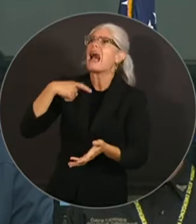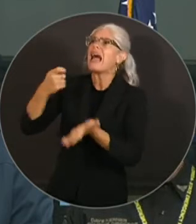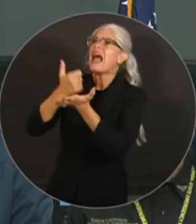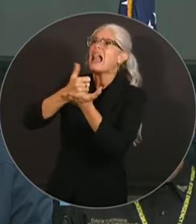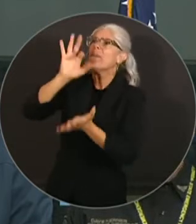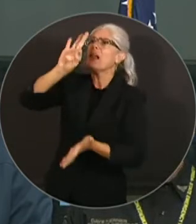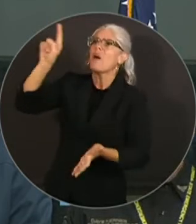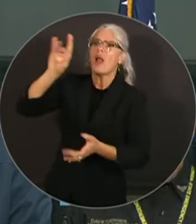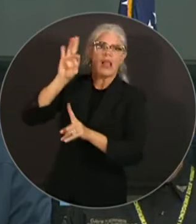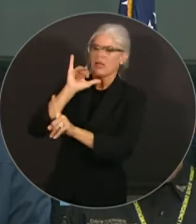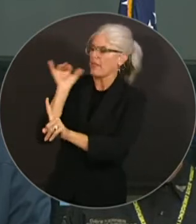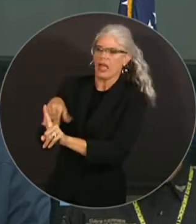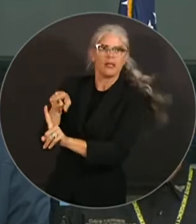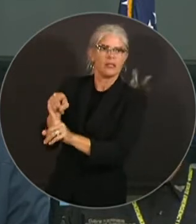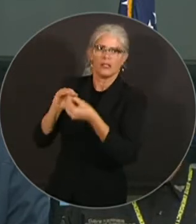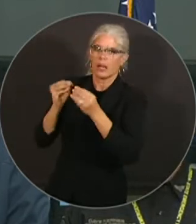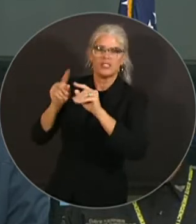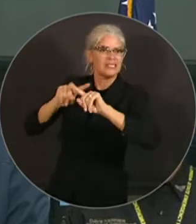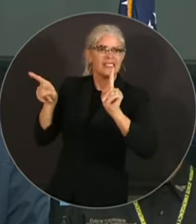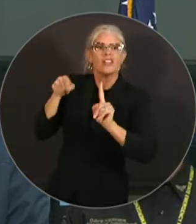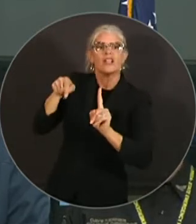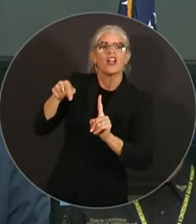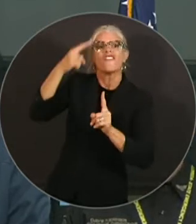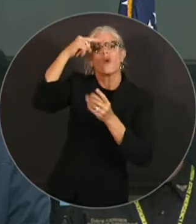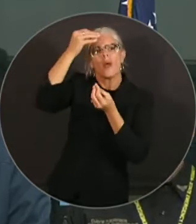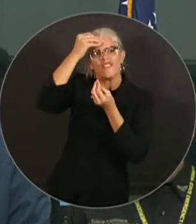So if you need information, you can call